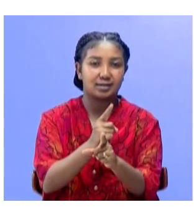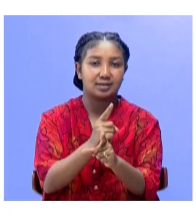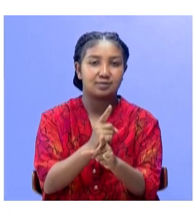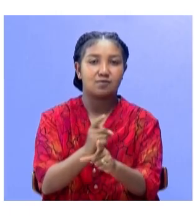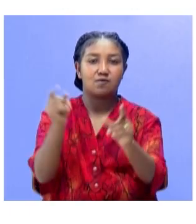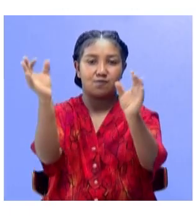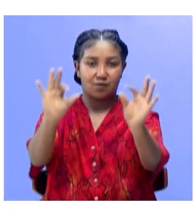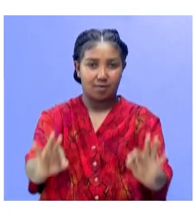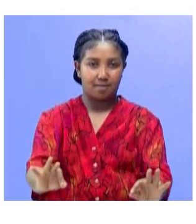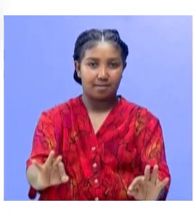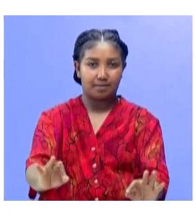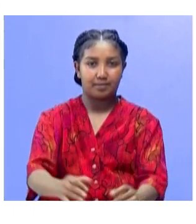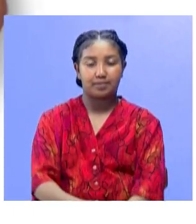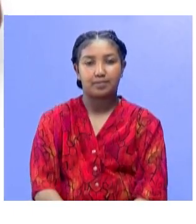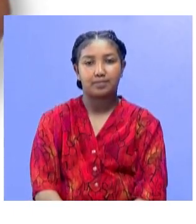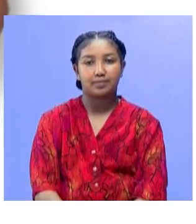form